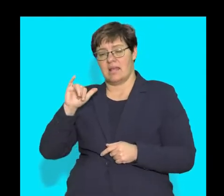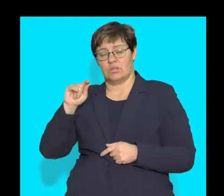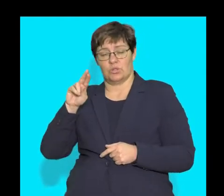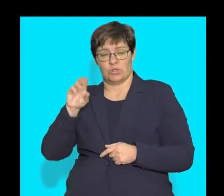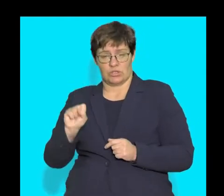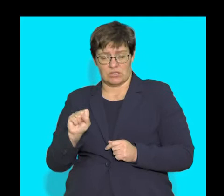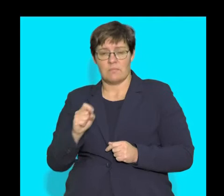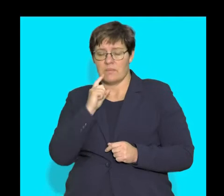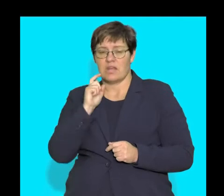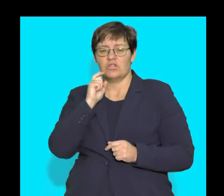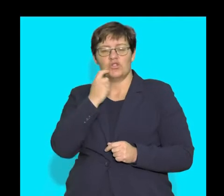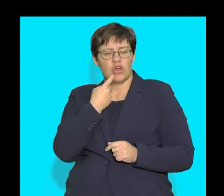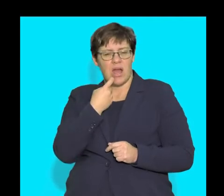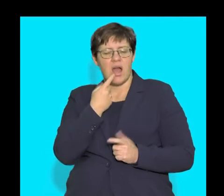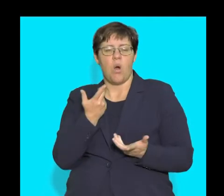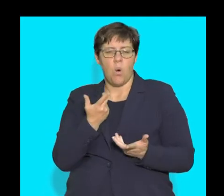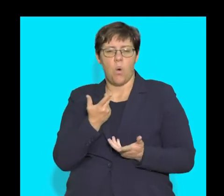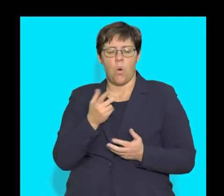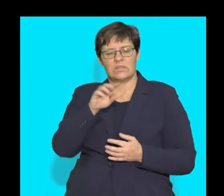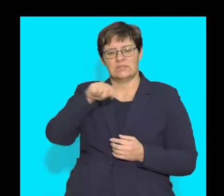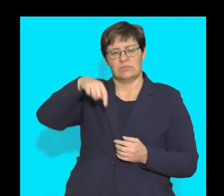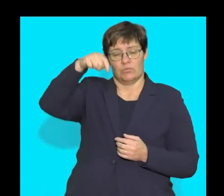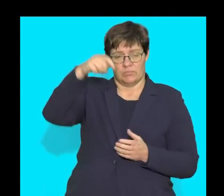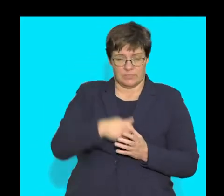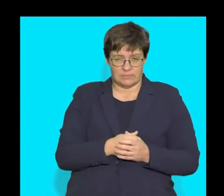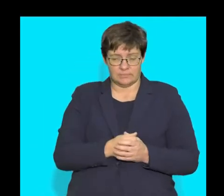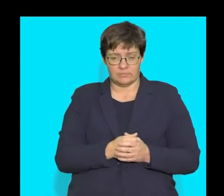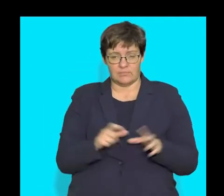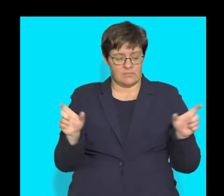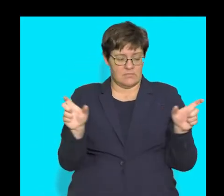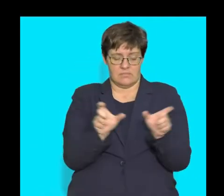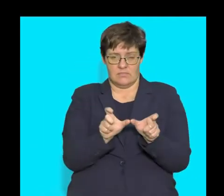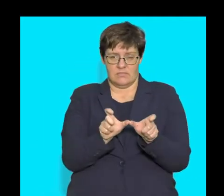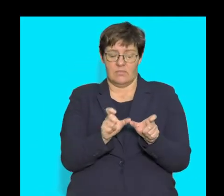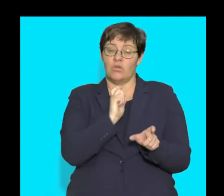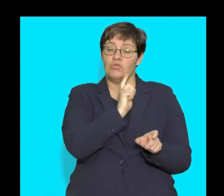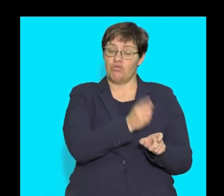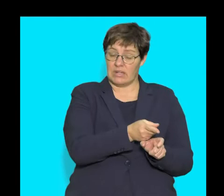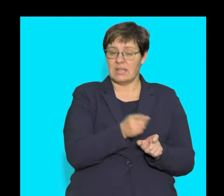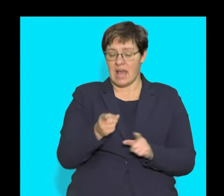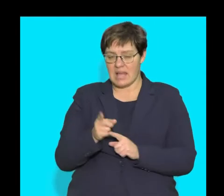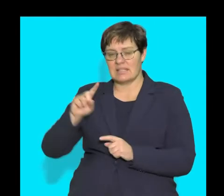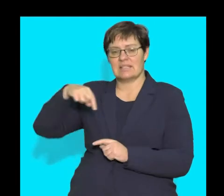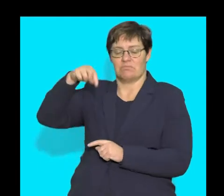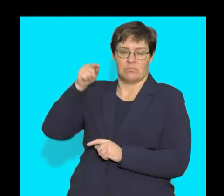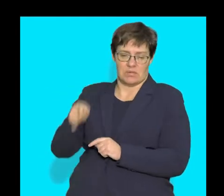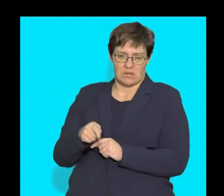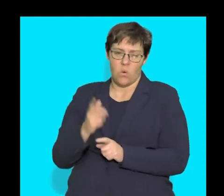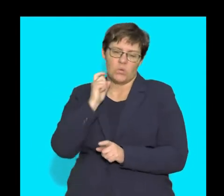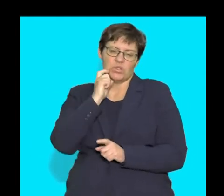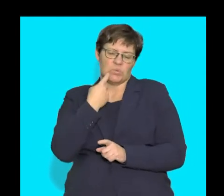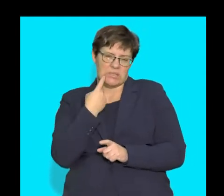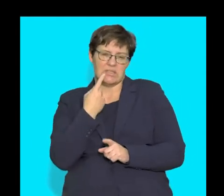to sugary or syrupy. So let's put that together. So it's urine that is syrupy or sweet